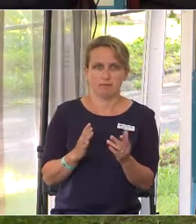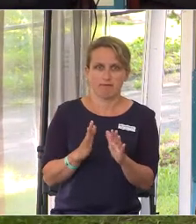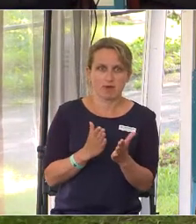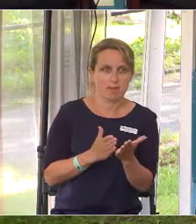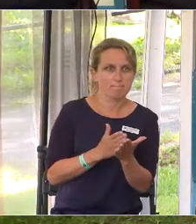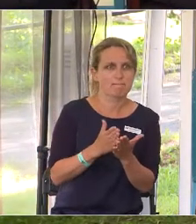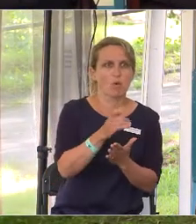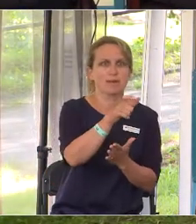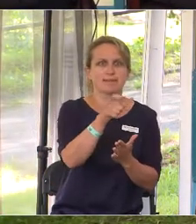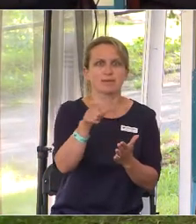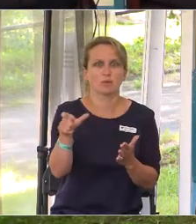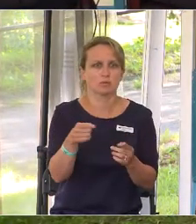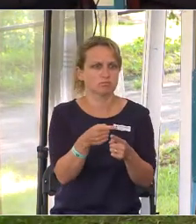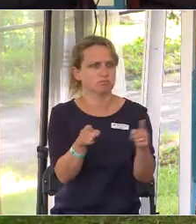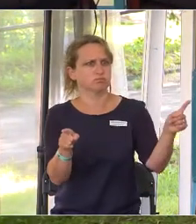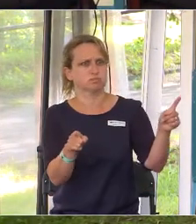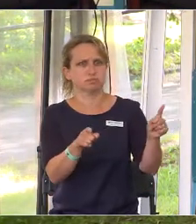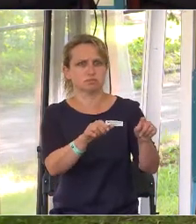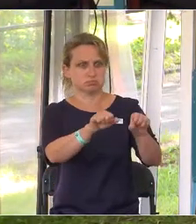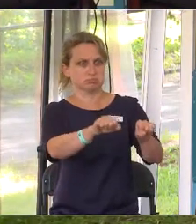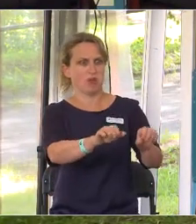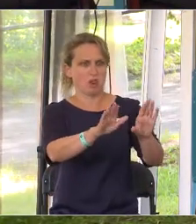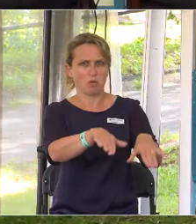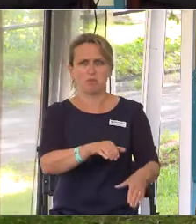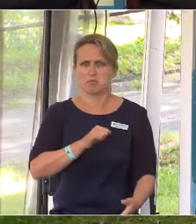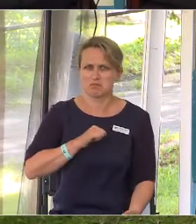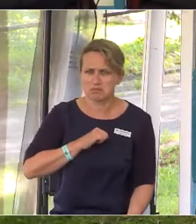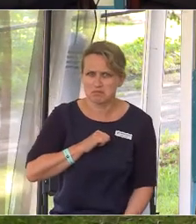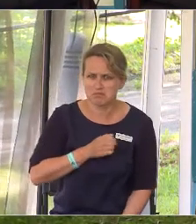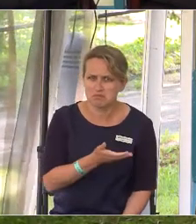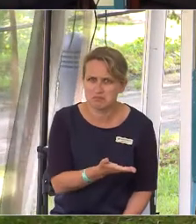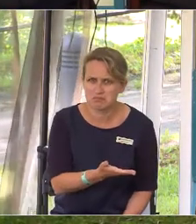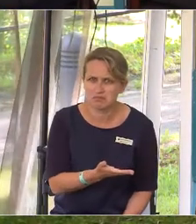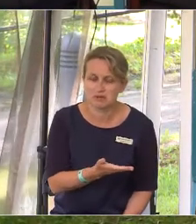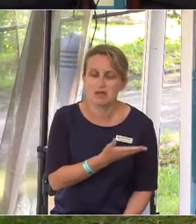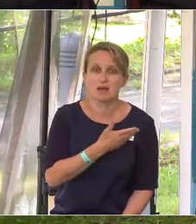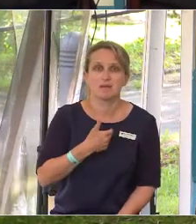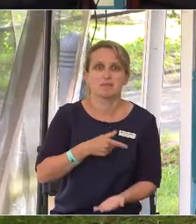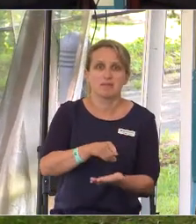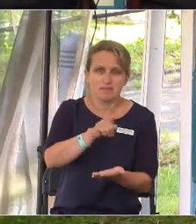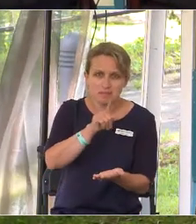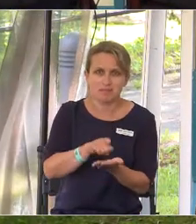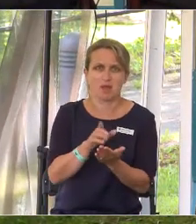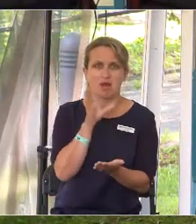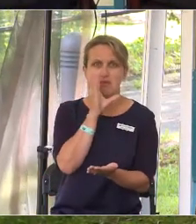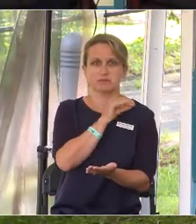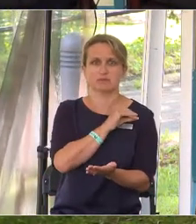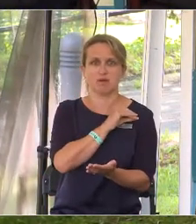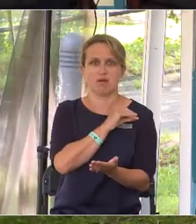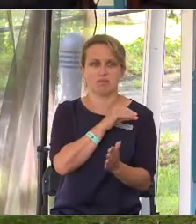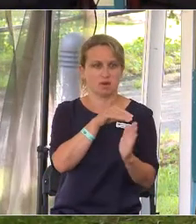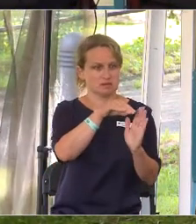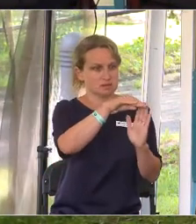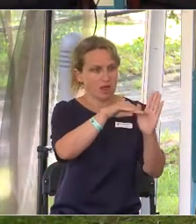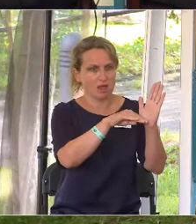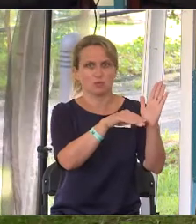In power. Why are we making this happen? So we need to be able to have laws